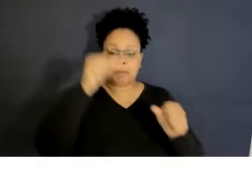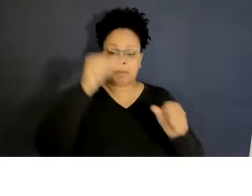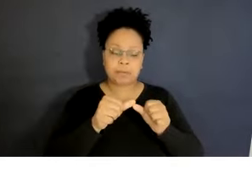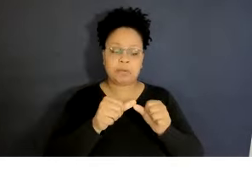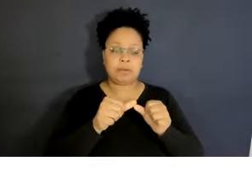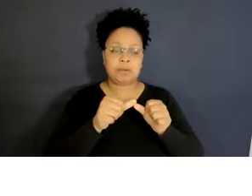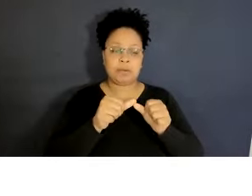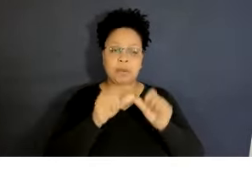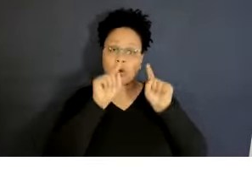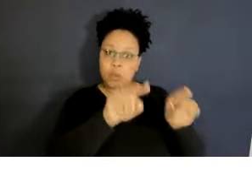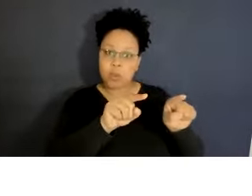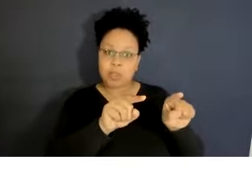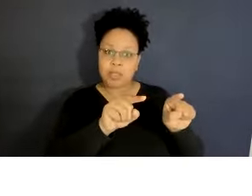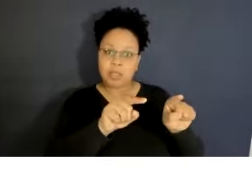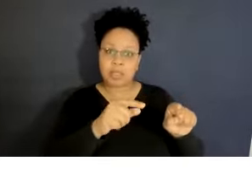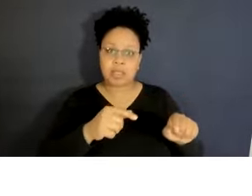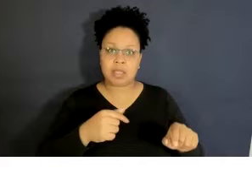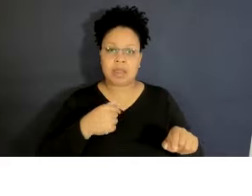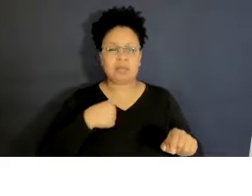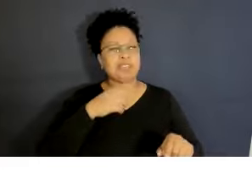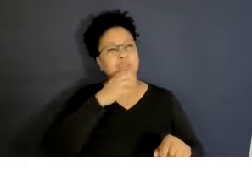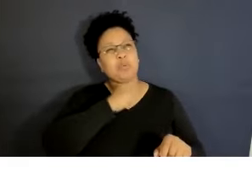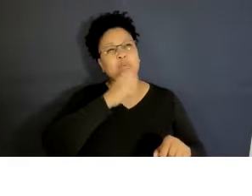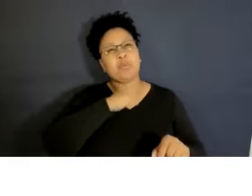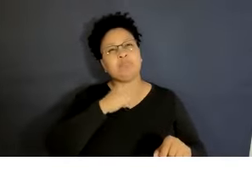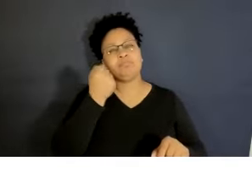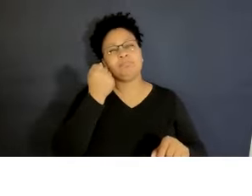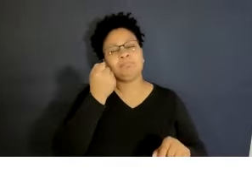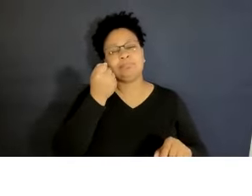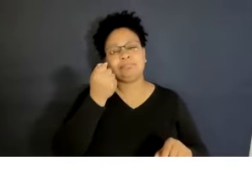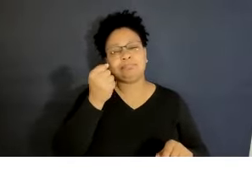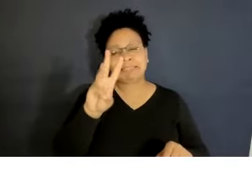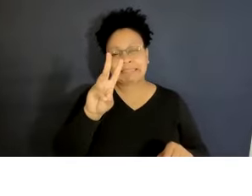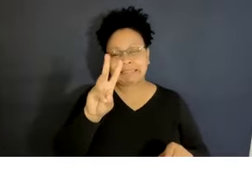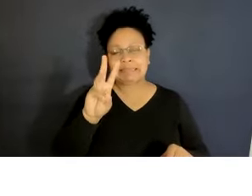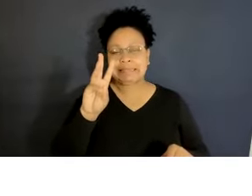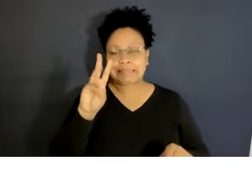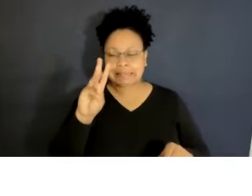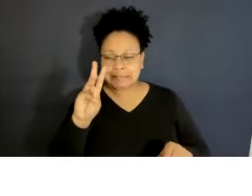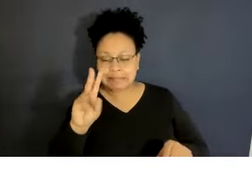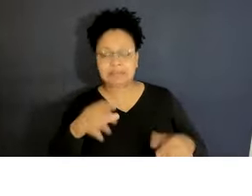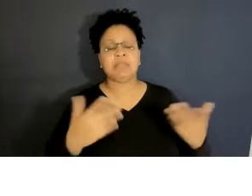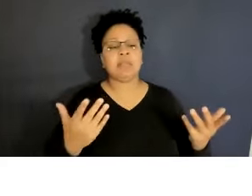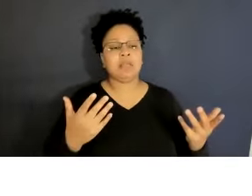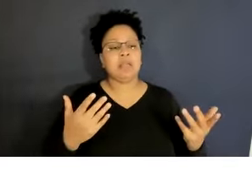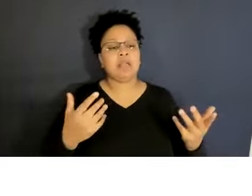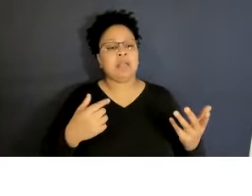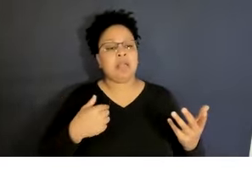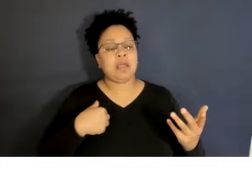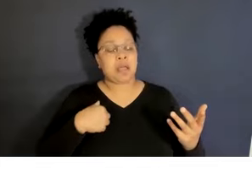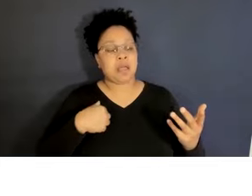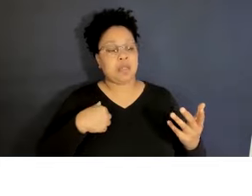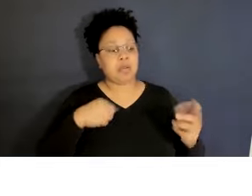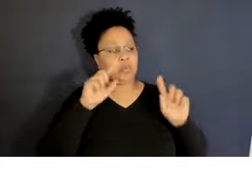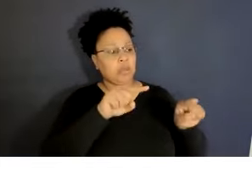attending that conference when I was like 16. And that's when my eyes started to open